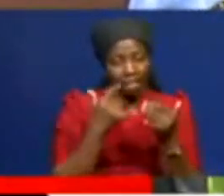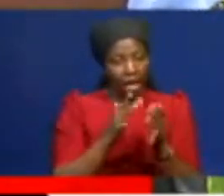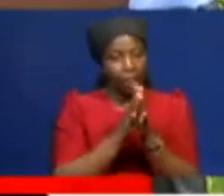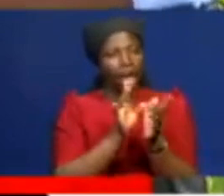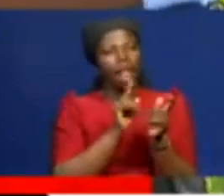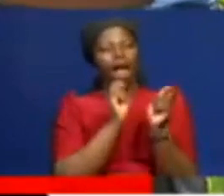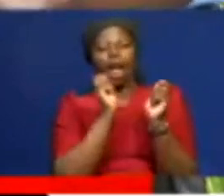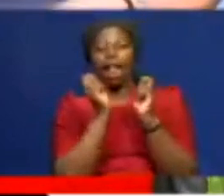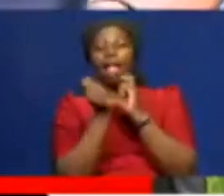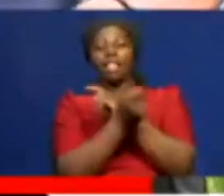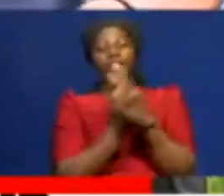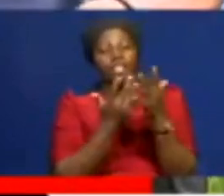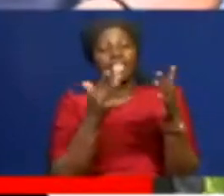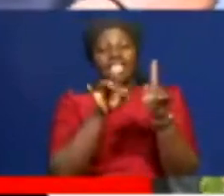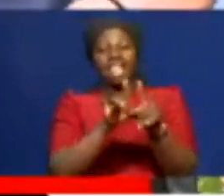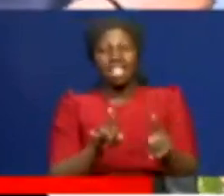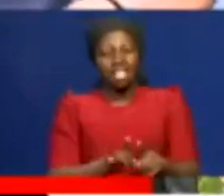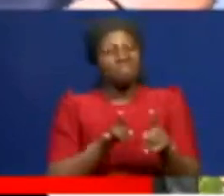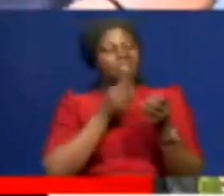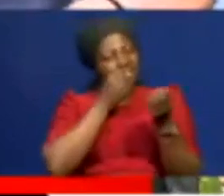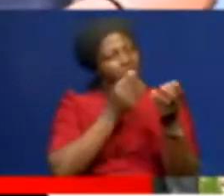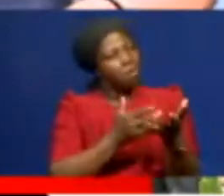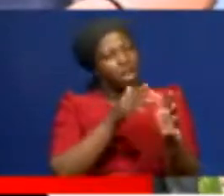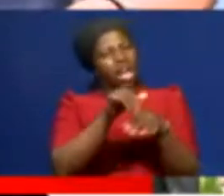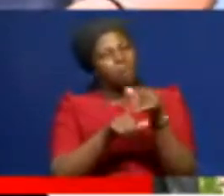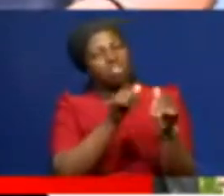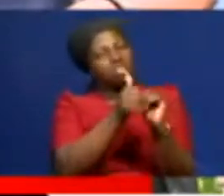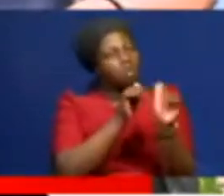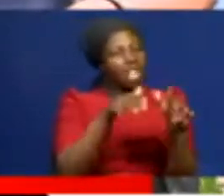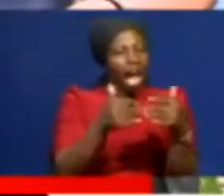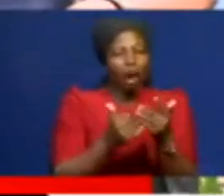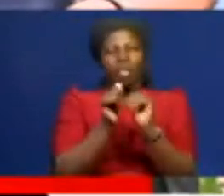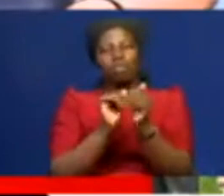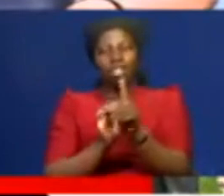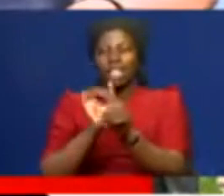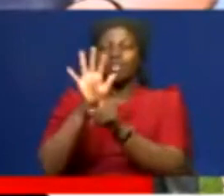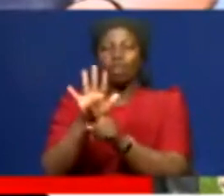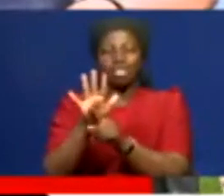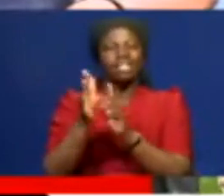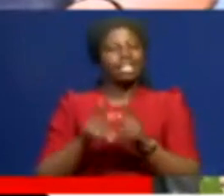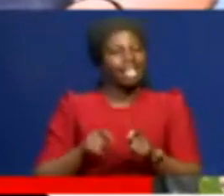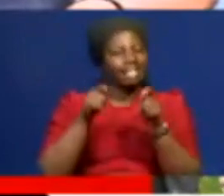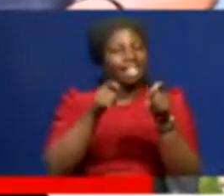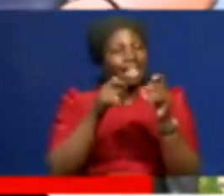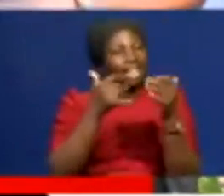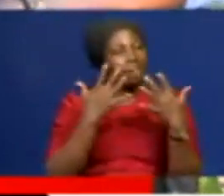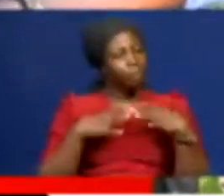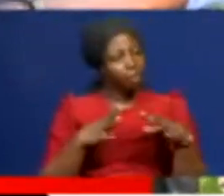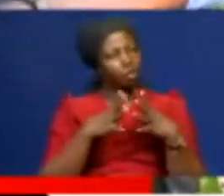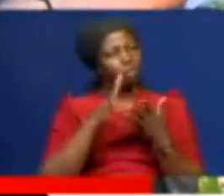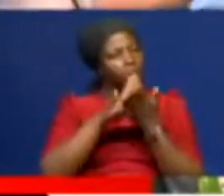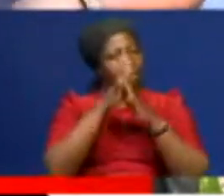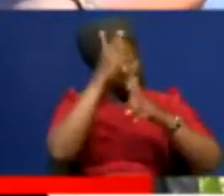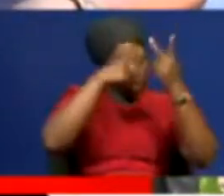and now the limelight about the sport and how the sport is exposing these talents, guys going professional, now there is